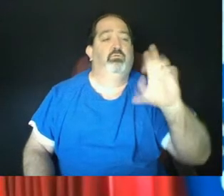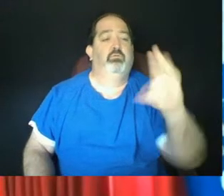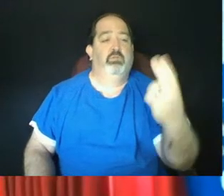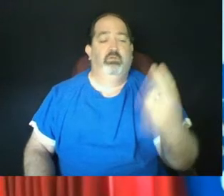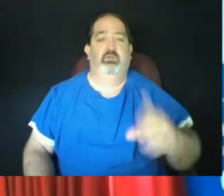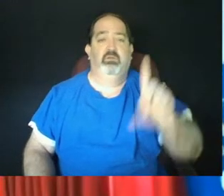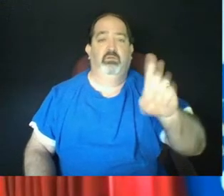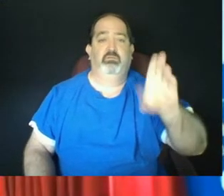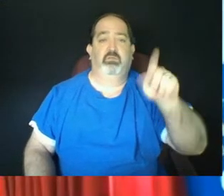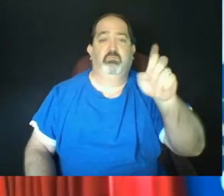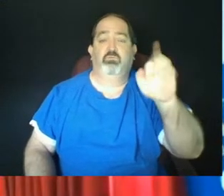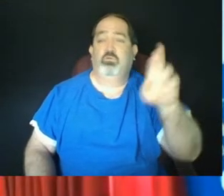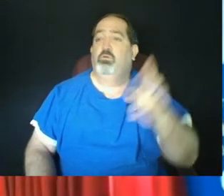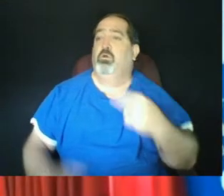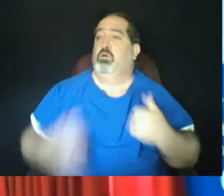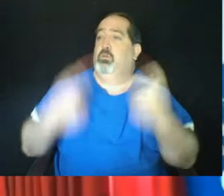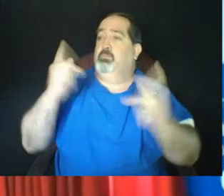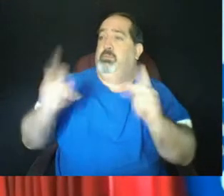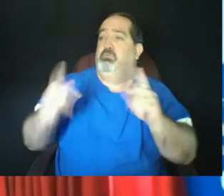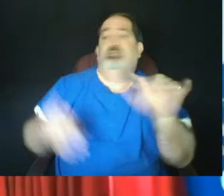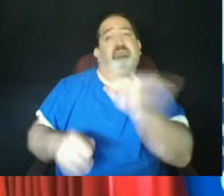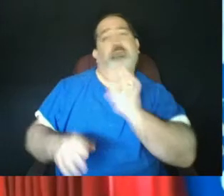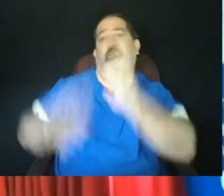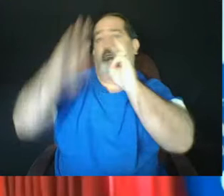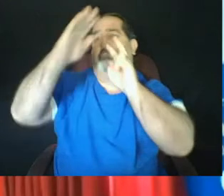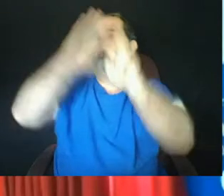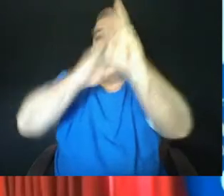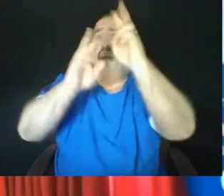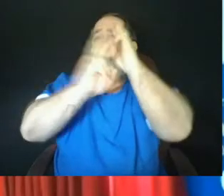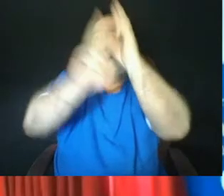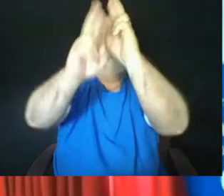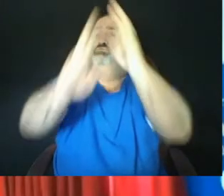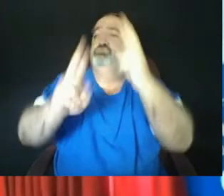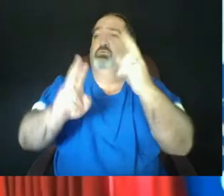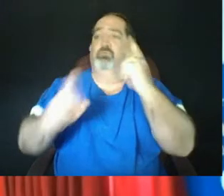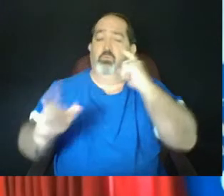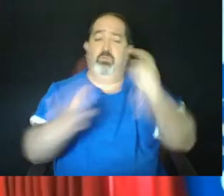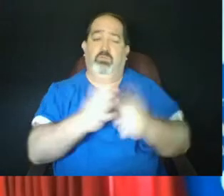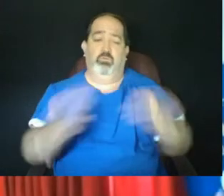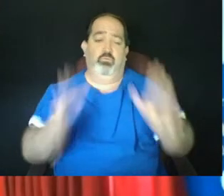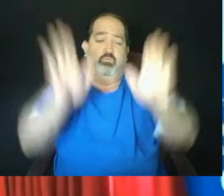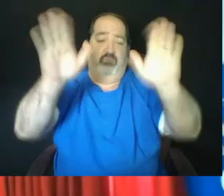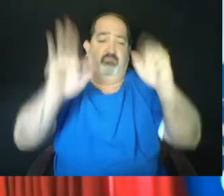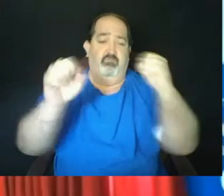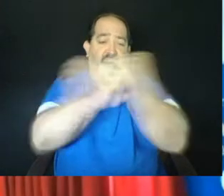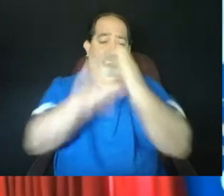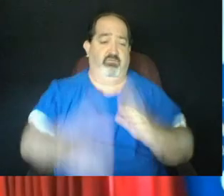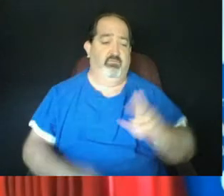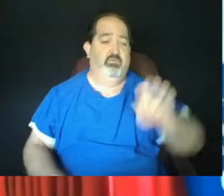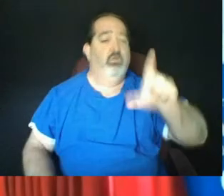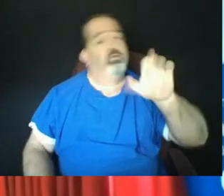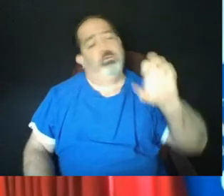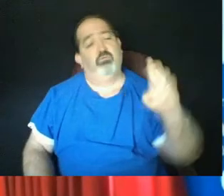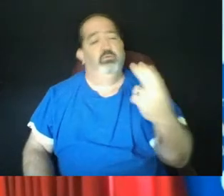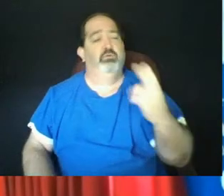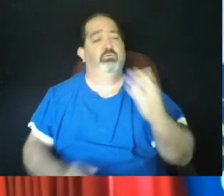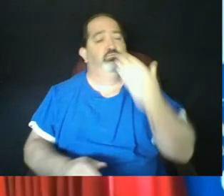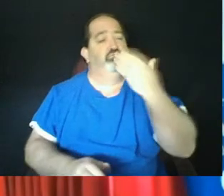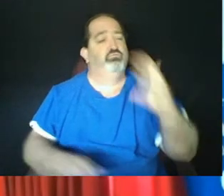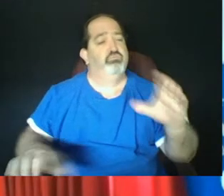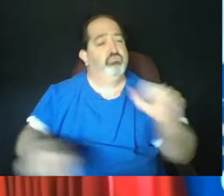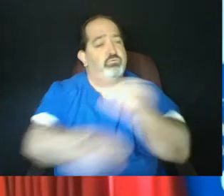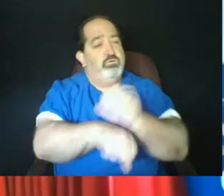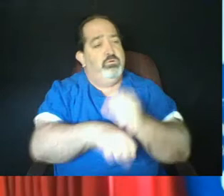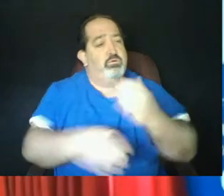The youth is our future. How could we not recognize such a wonderful fighter? Ulrich, well done. We hope you enjoy this award.